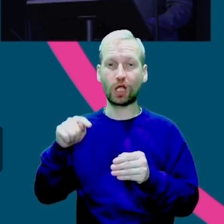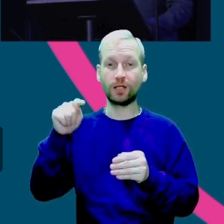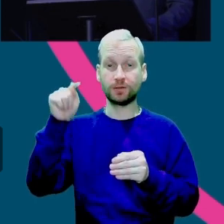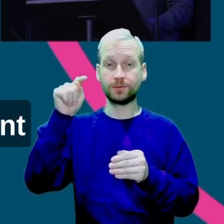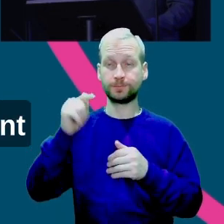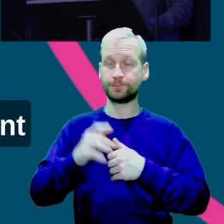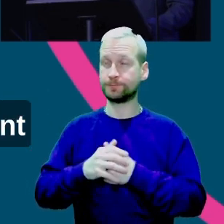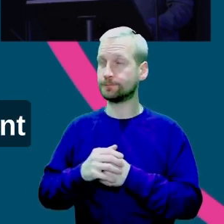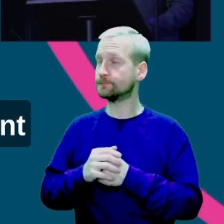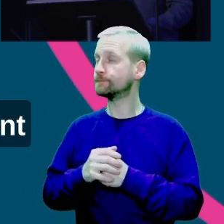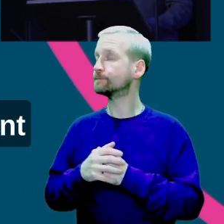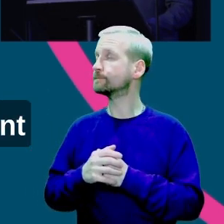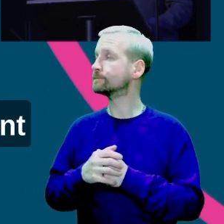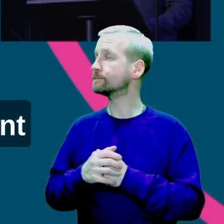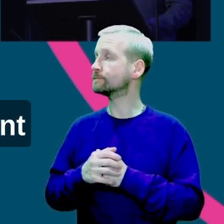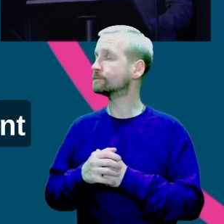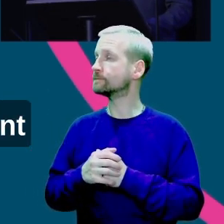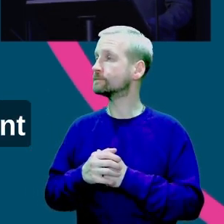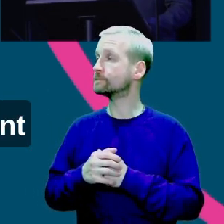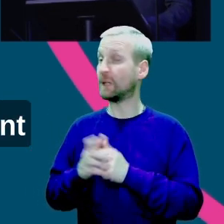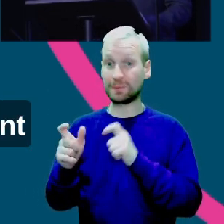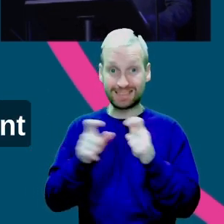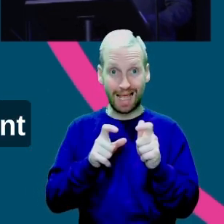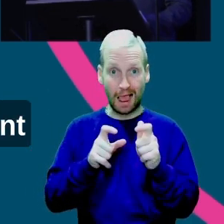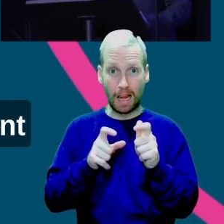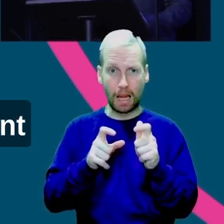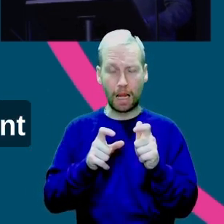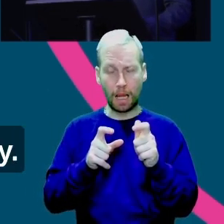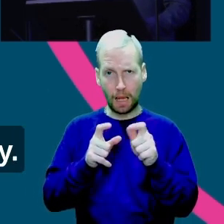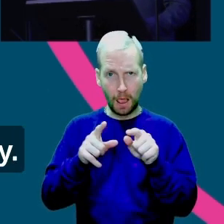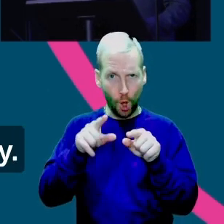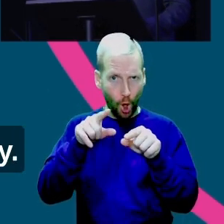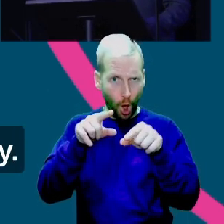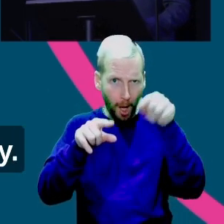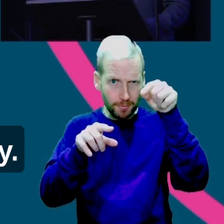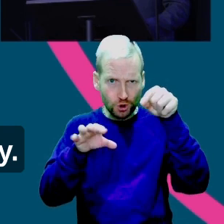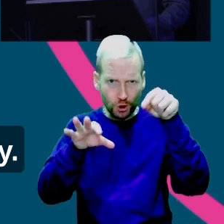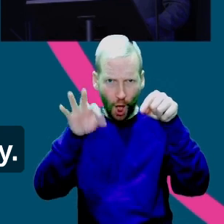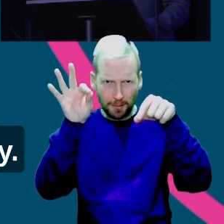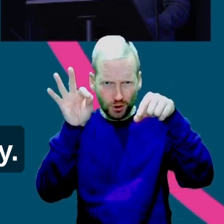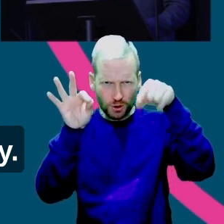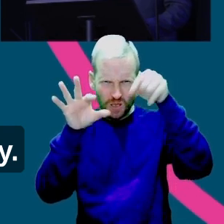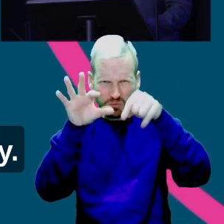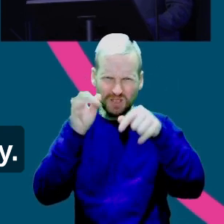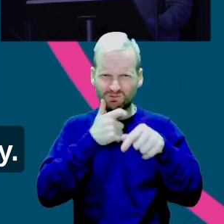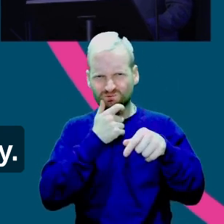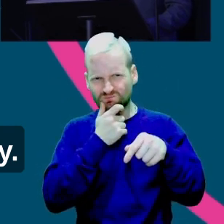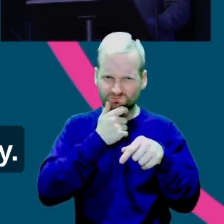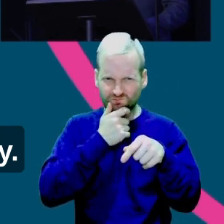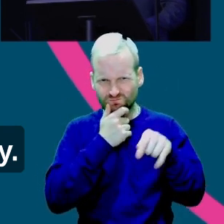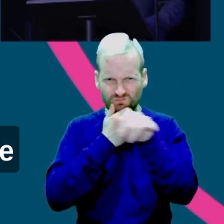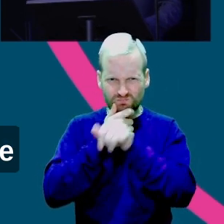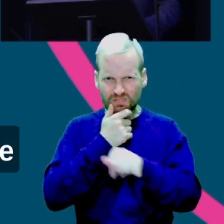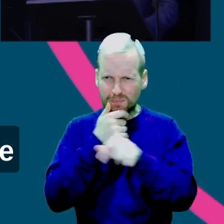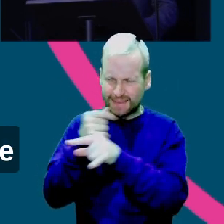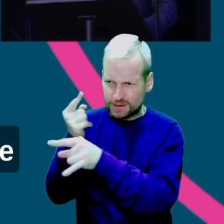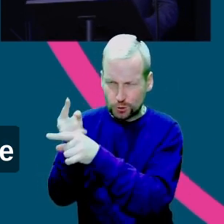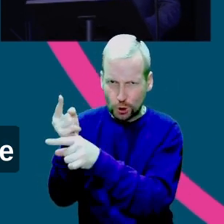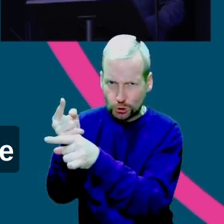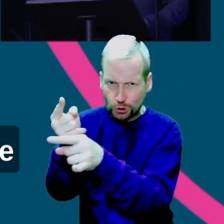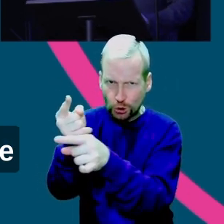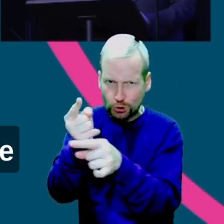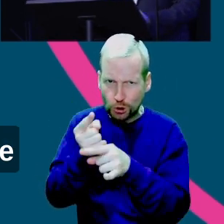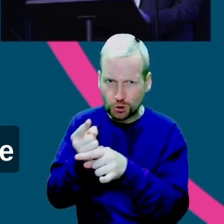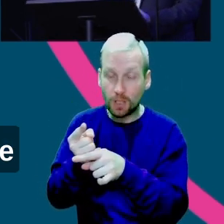site. We are obviously still working up various different options on new hospital, but we've engaged quite widely. We've got some of